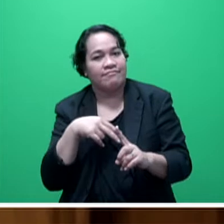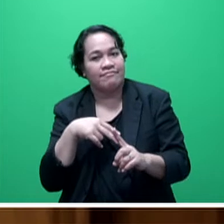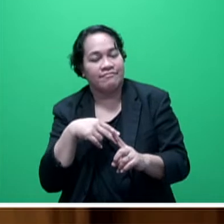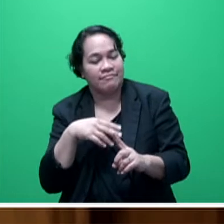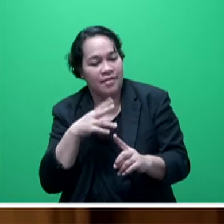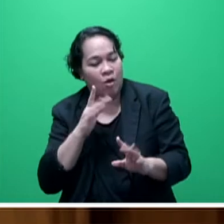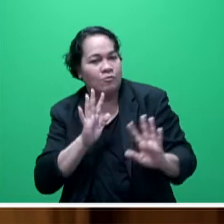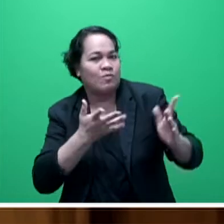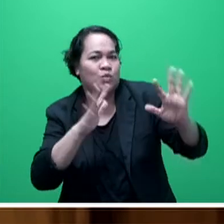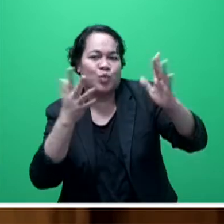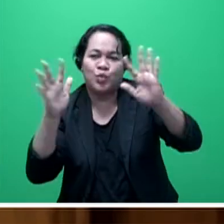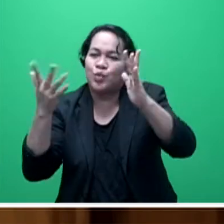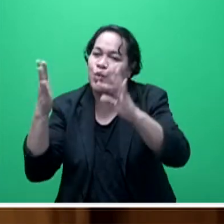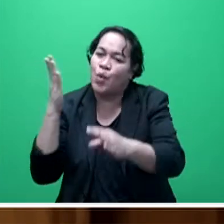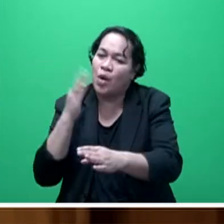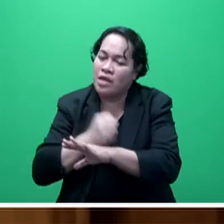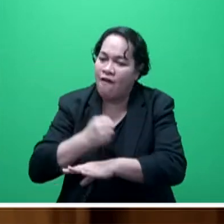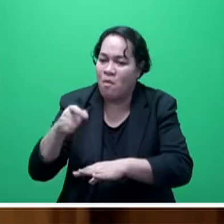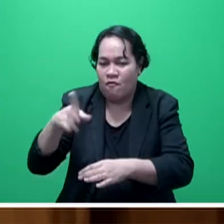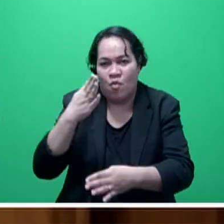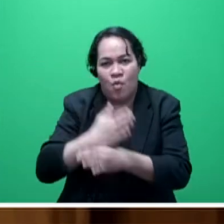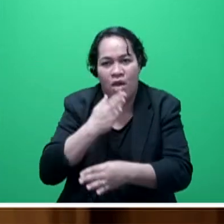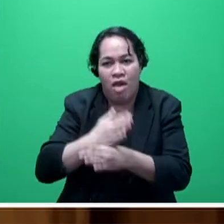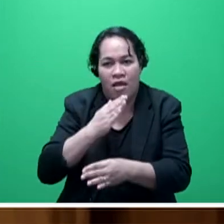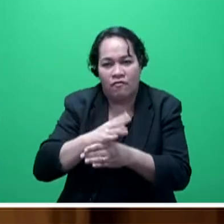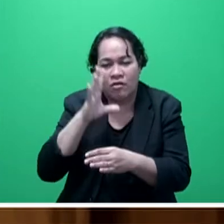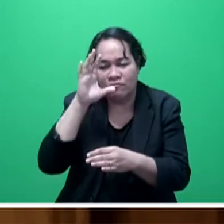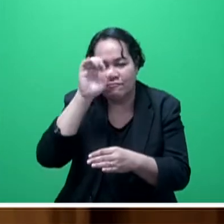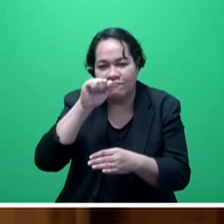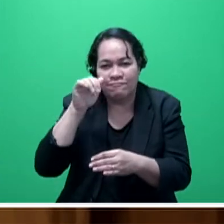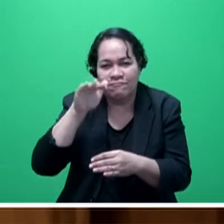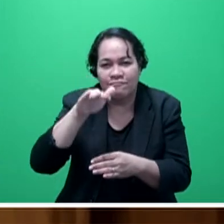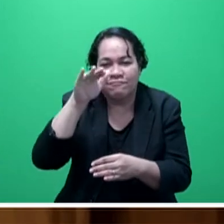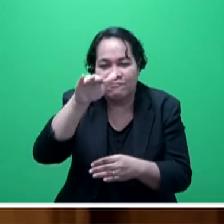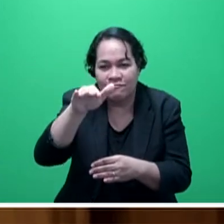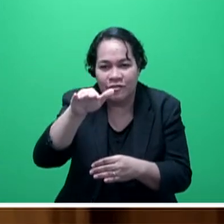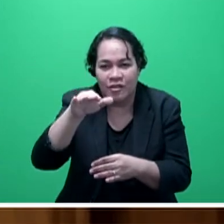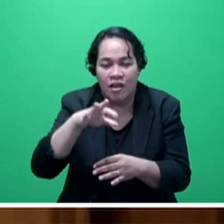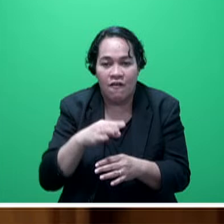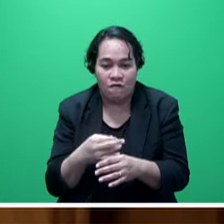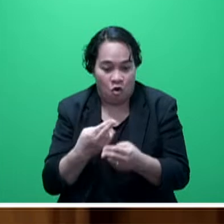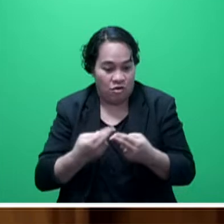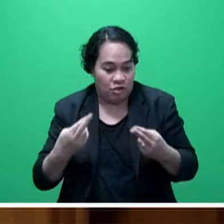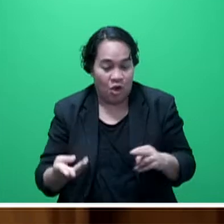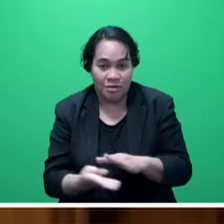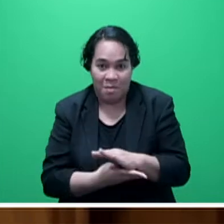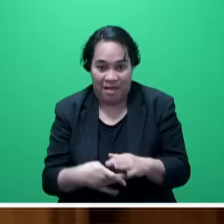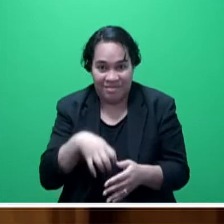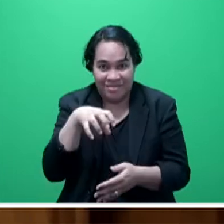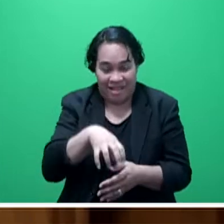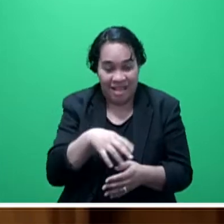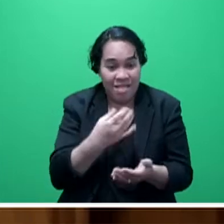to applaud the government for its foresight and support for the resource-based sectors, and in the